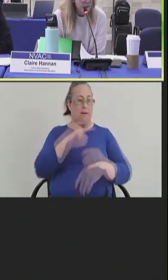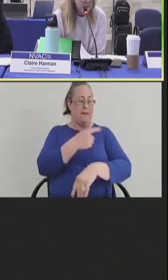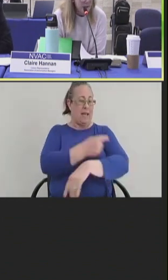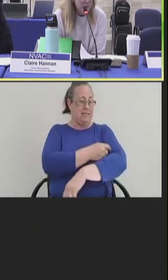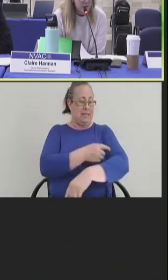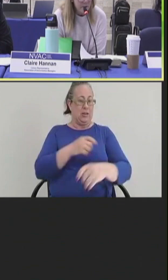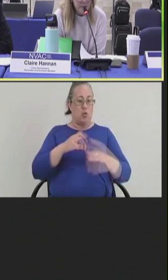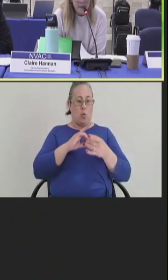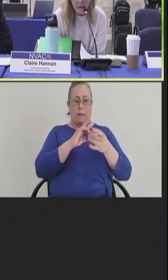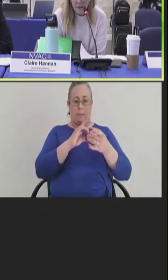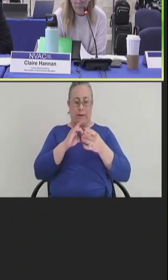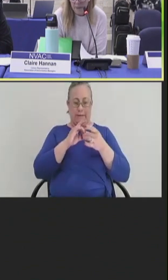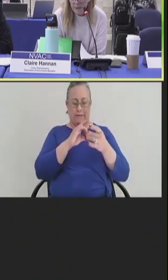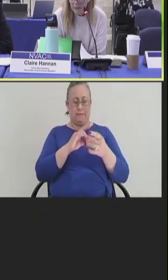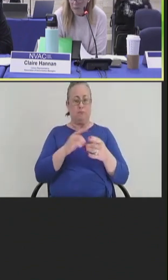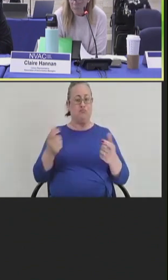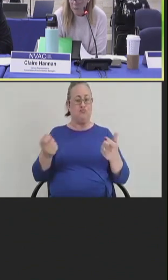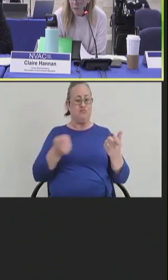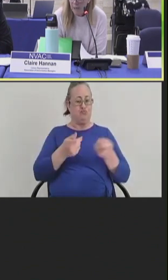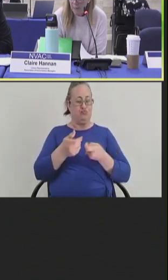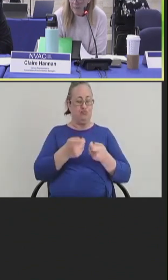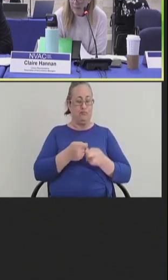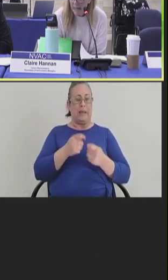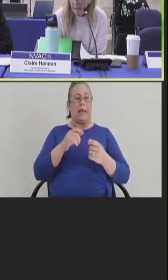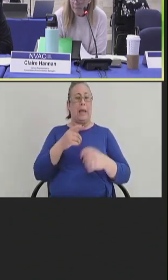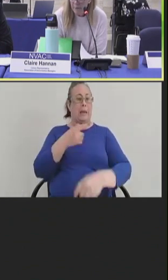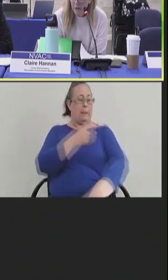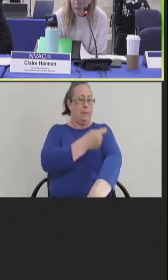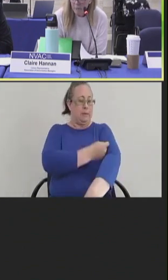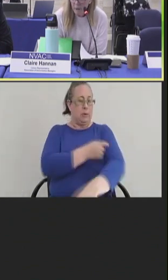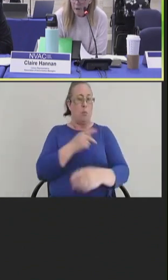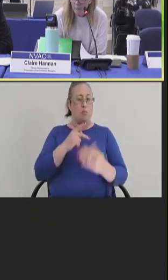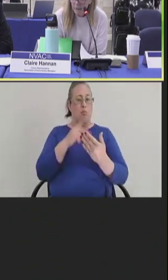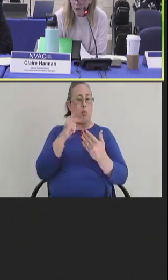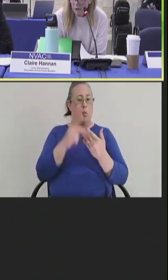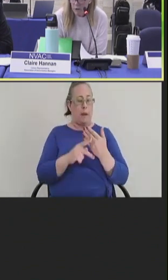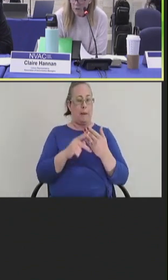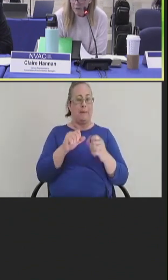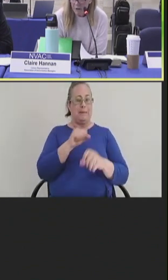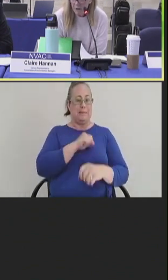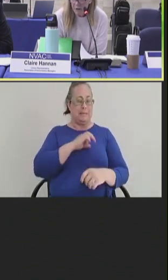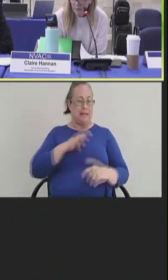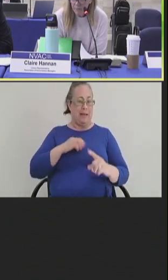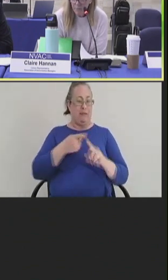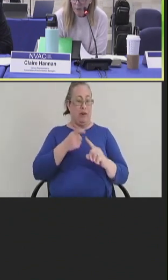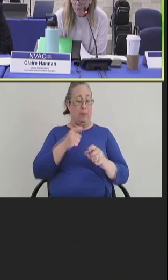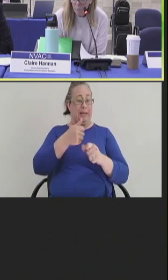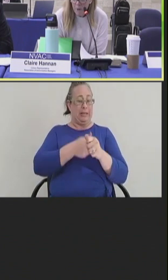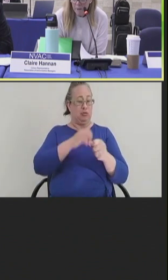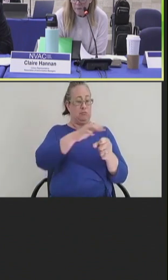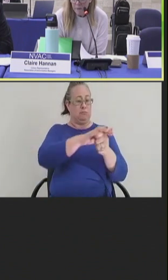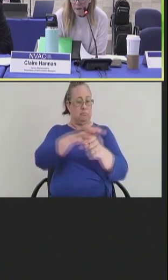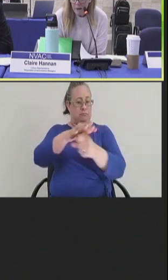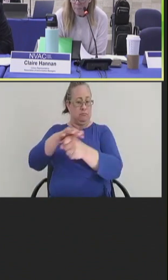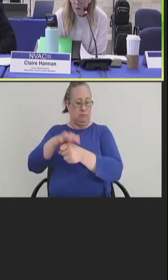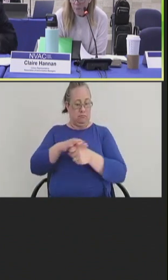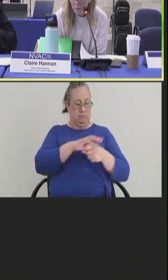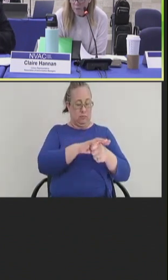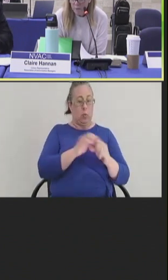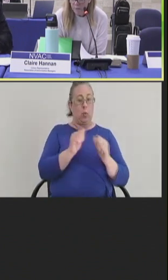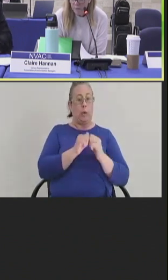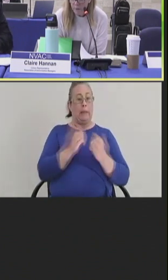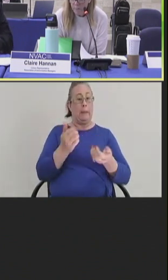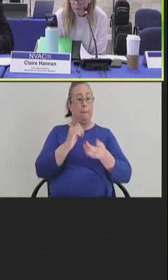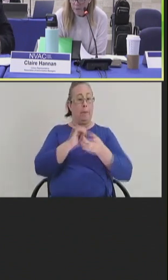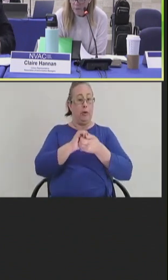bringing together immunization program staff from each jurisdiction with